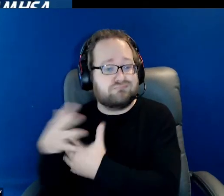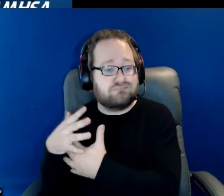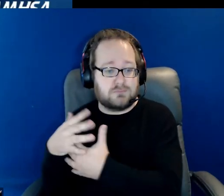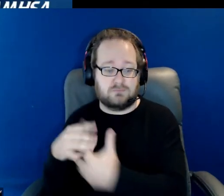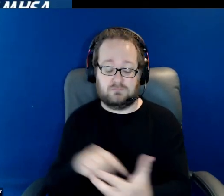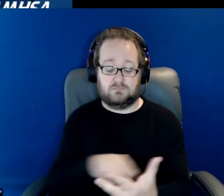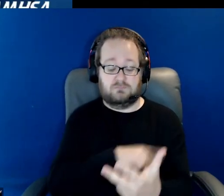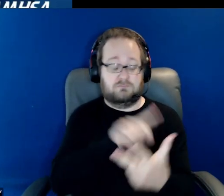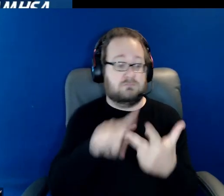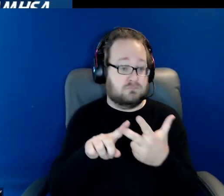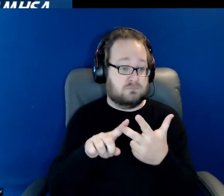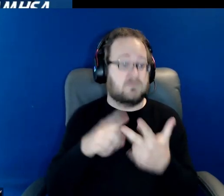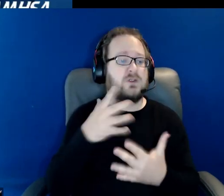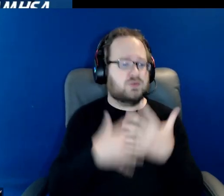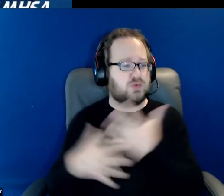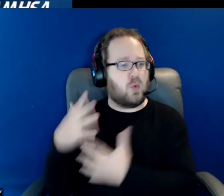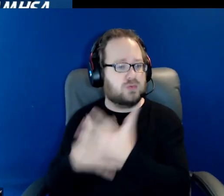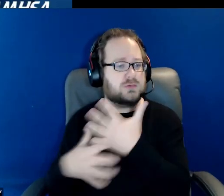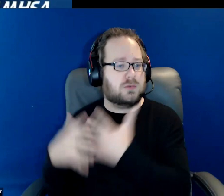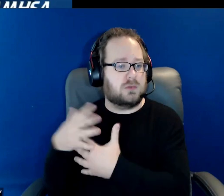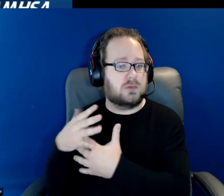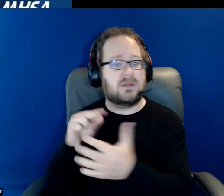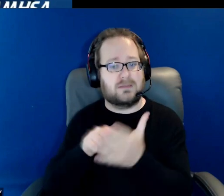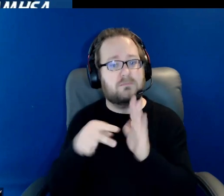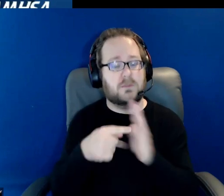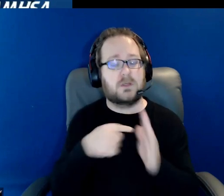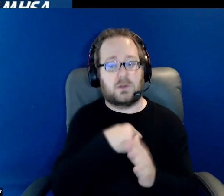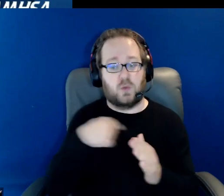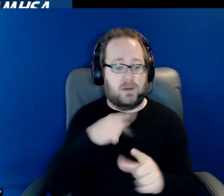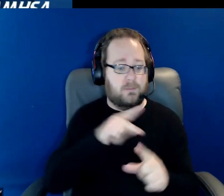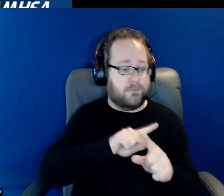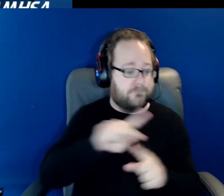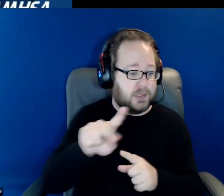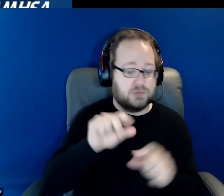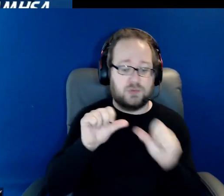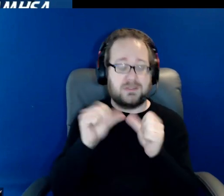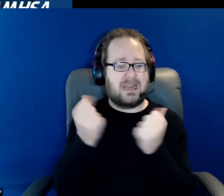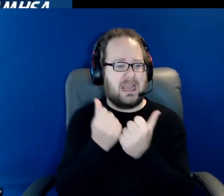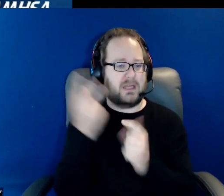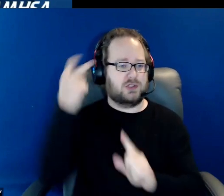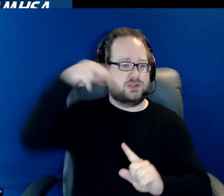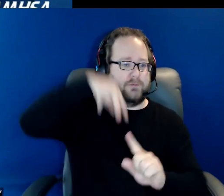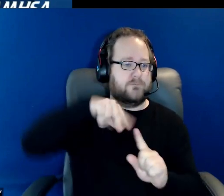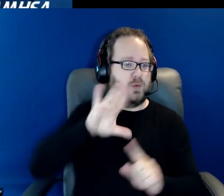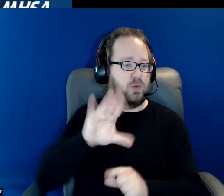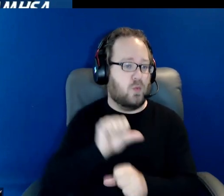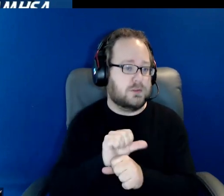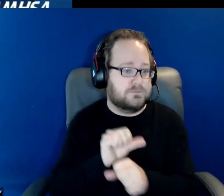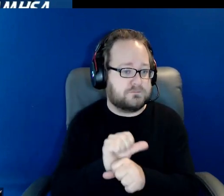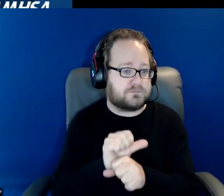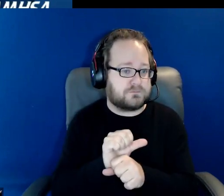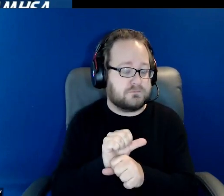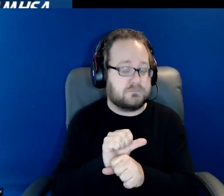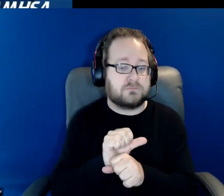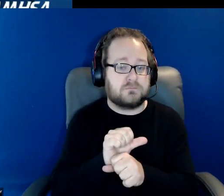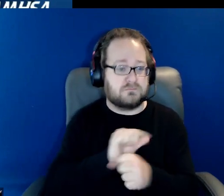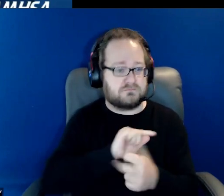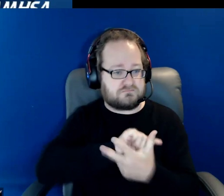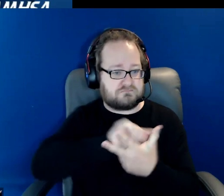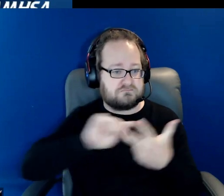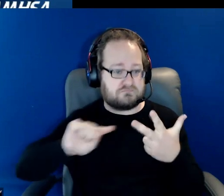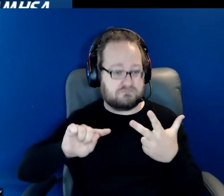individual situations, but also the way that professionals and agencies view the scope of their work. All of these